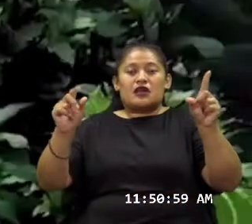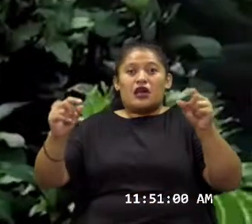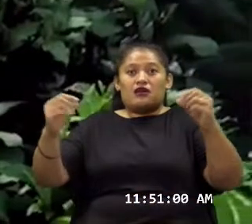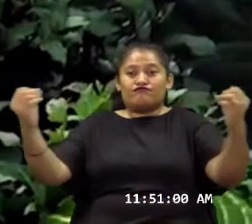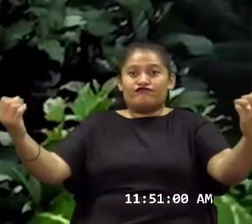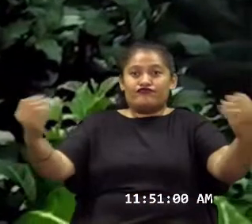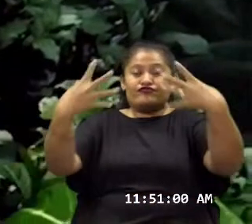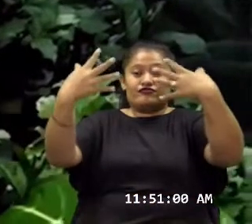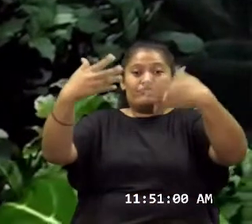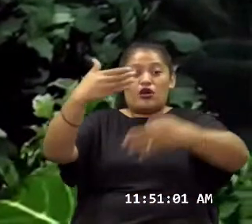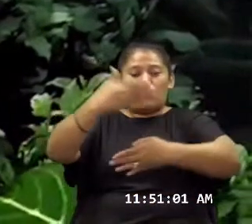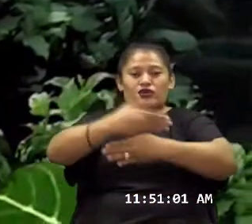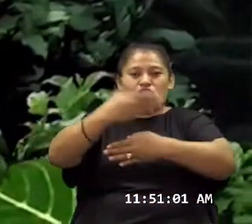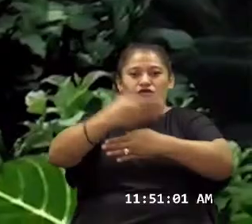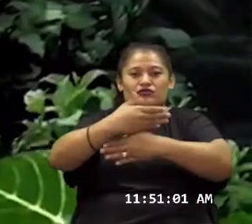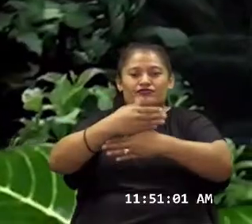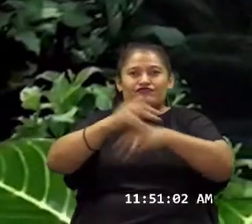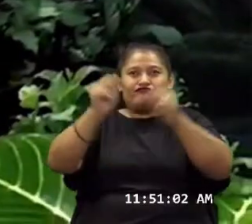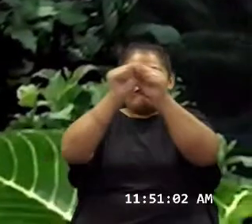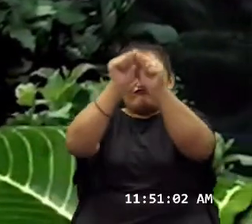curtain.